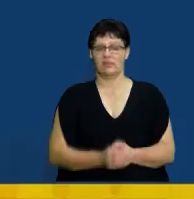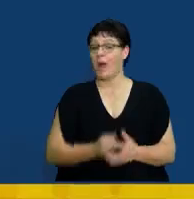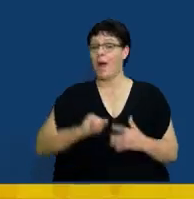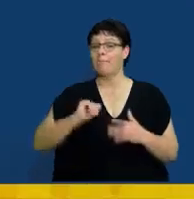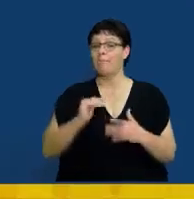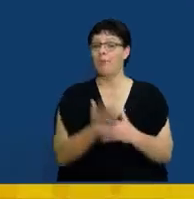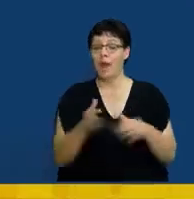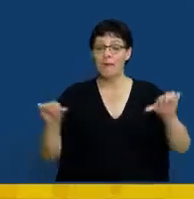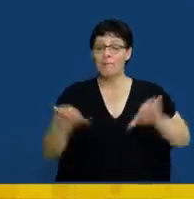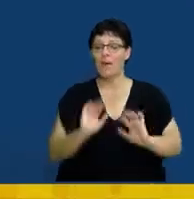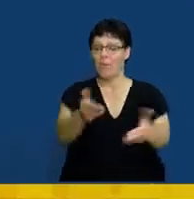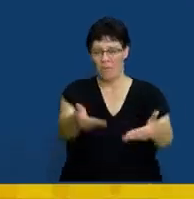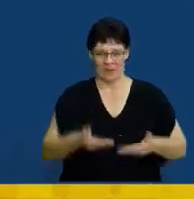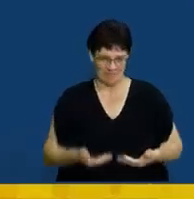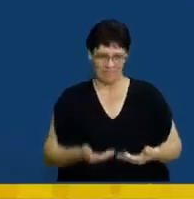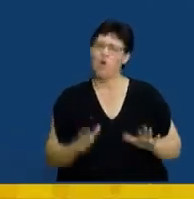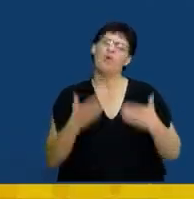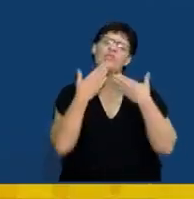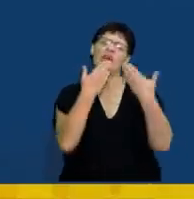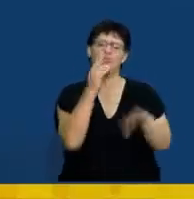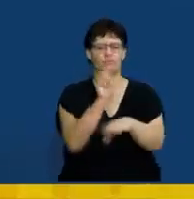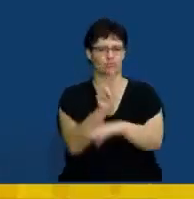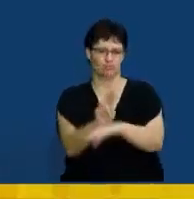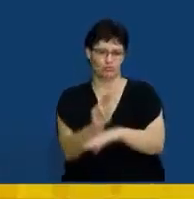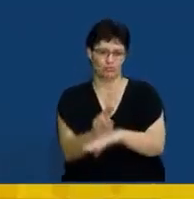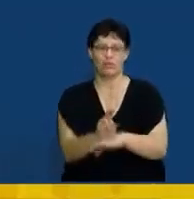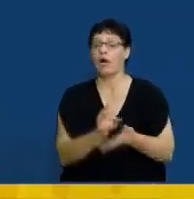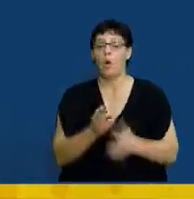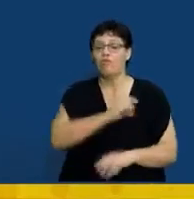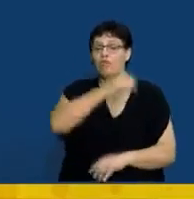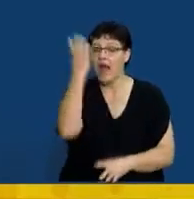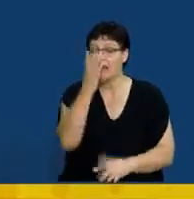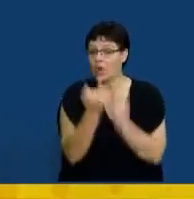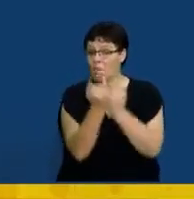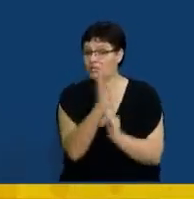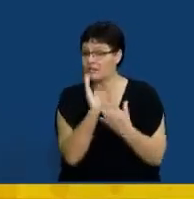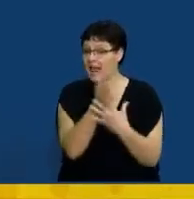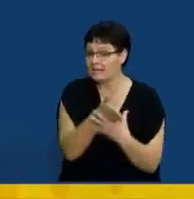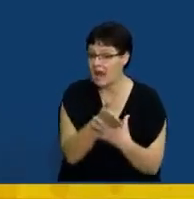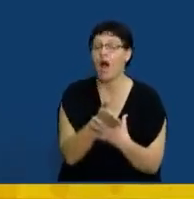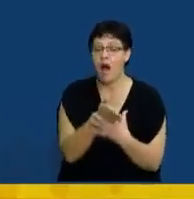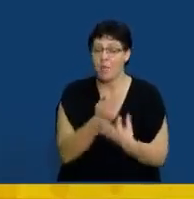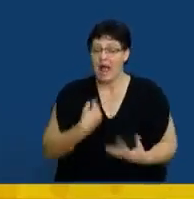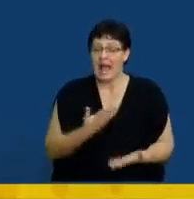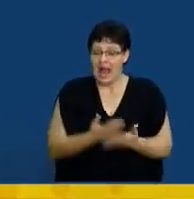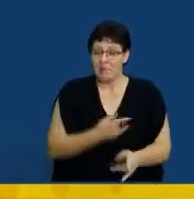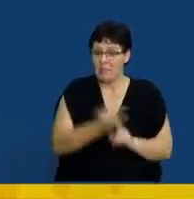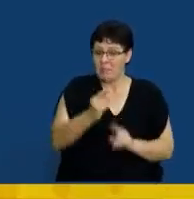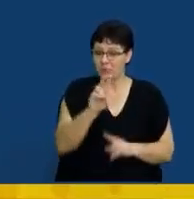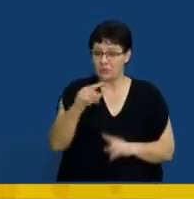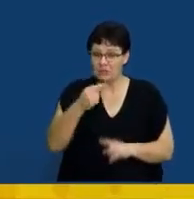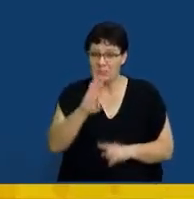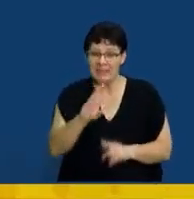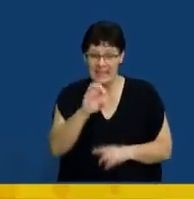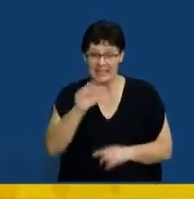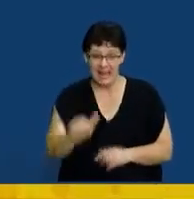Welcome back from the break, guys. Thank you so much for tuning in. Don't forget to enter that competition and stand yourself a chance to win 2 gigs of